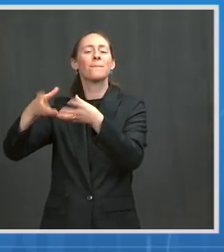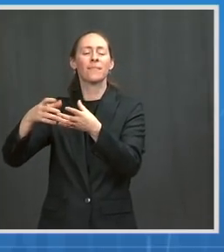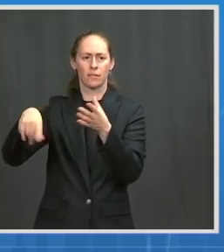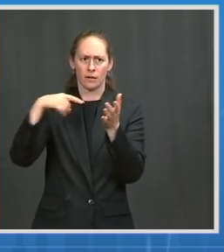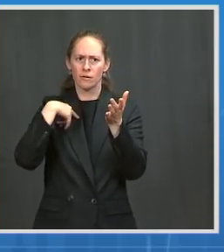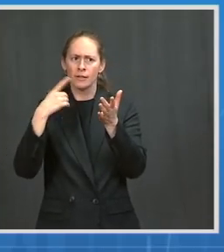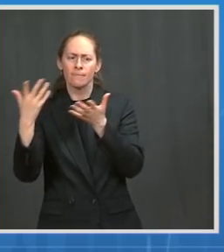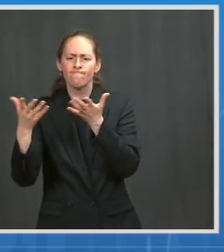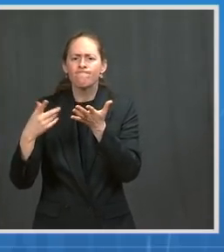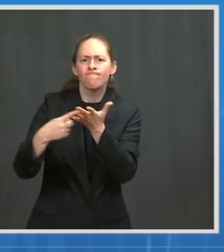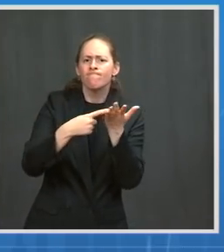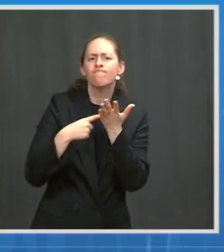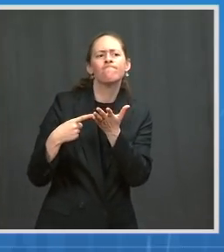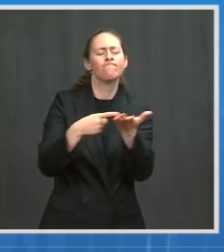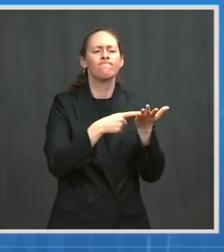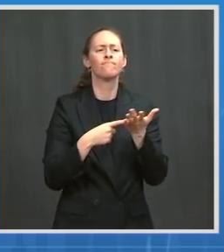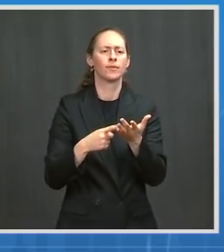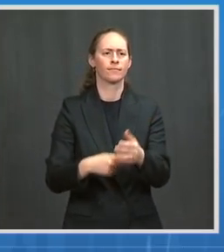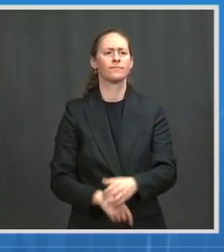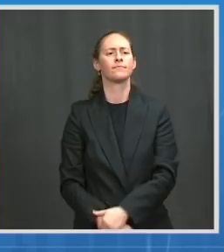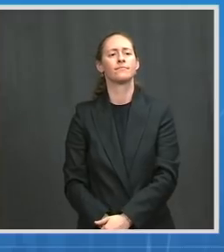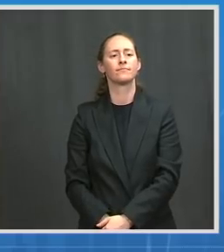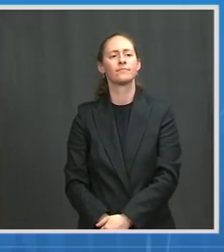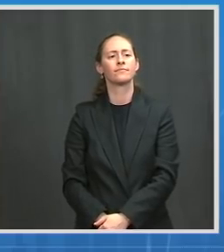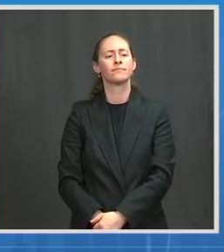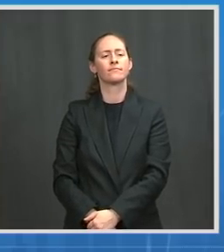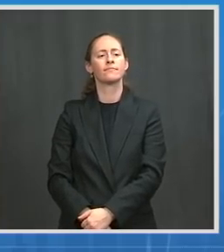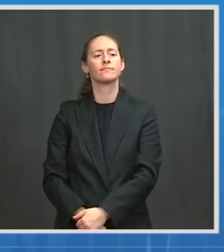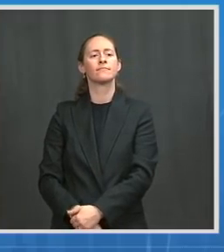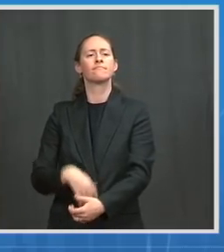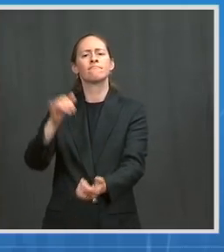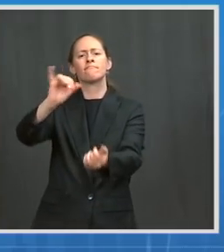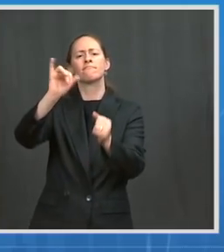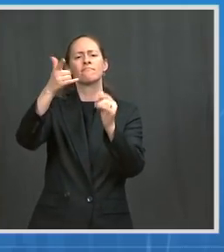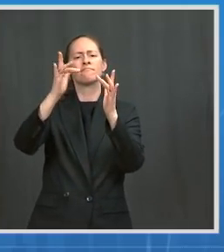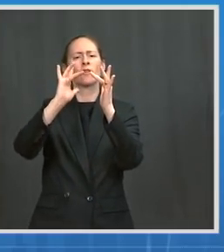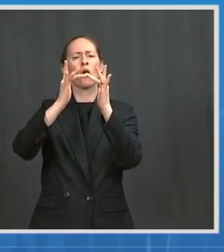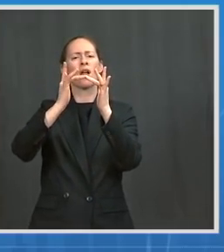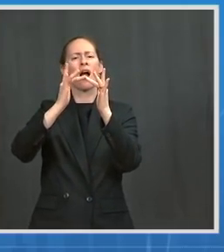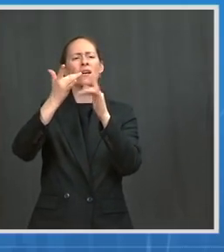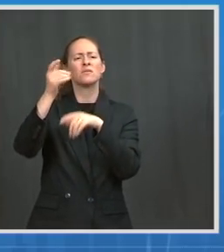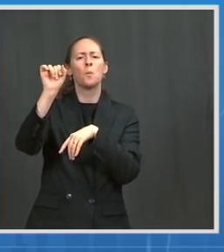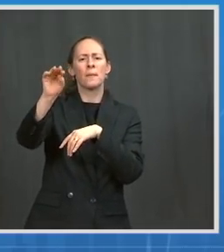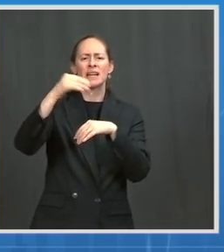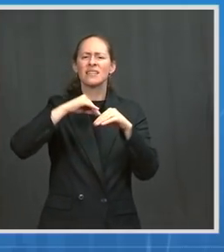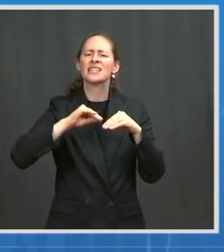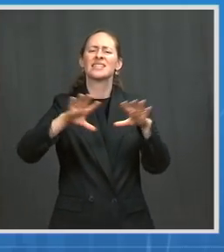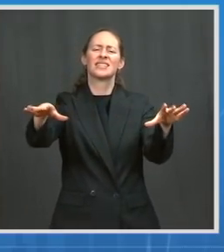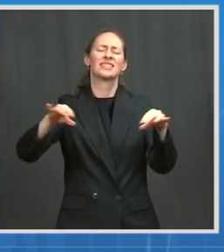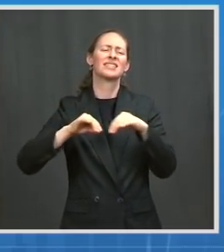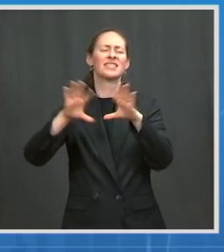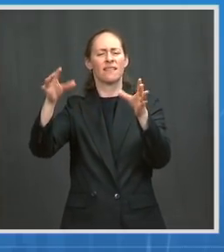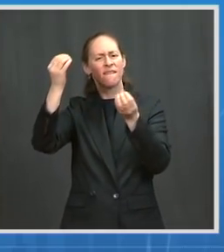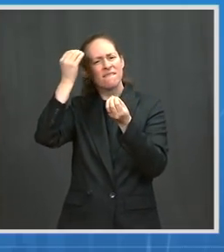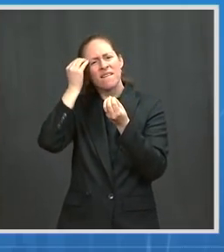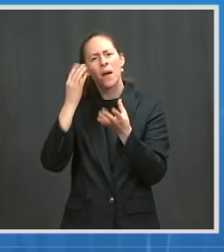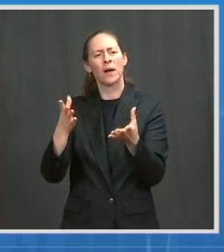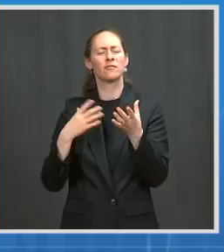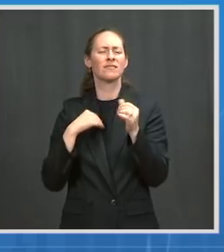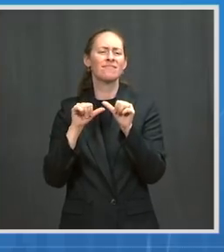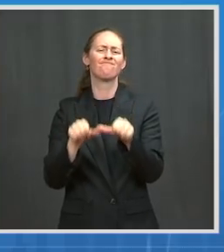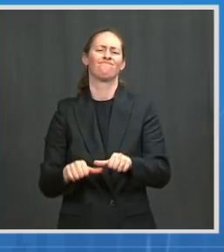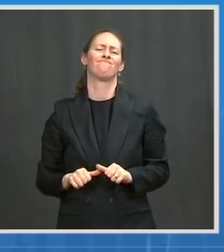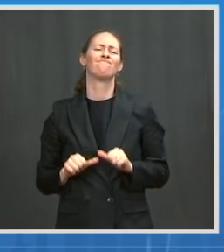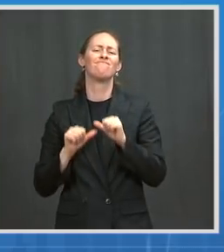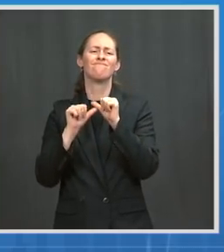media platforms. Recognizing how essential doctors, nurses, and other healthcare professionals are as trusted messengers, we've